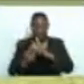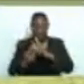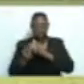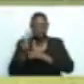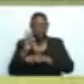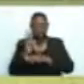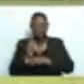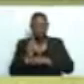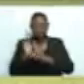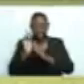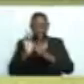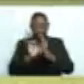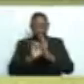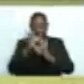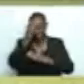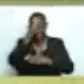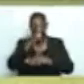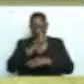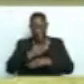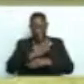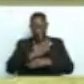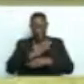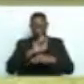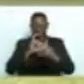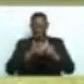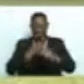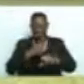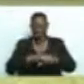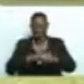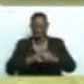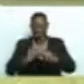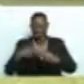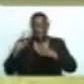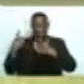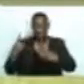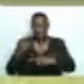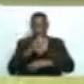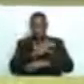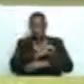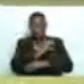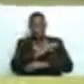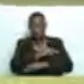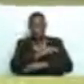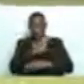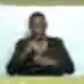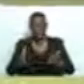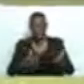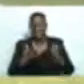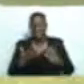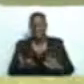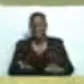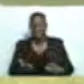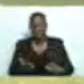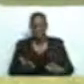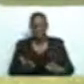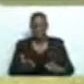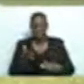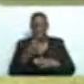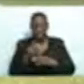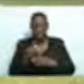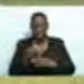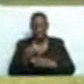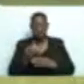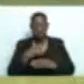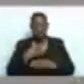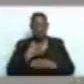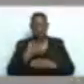met on Tuesday for the first time since the passing of the Honorable Obie Wilchcombe. And his Cabinet colleagues say his presence will